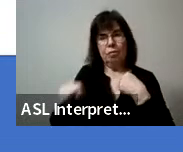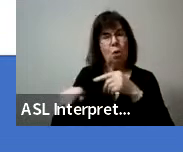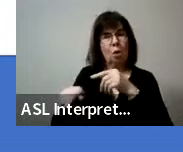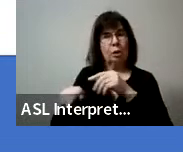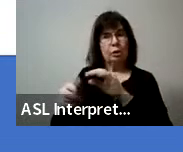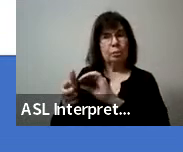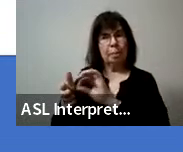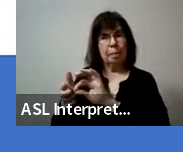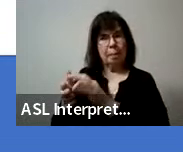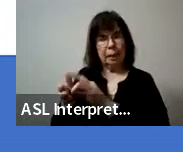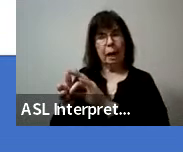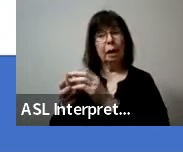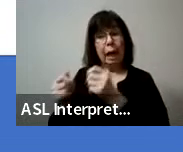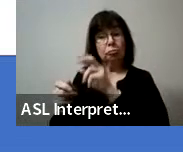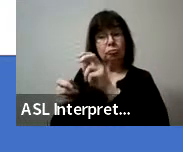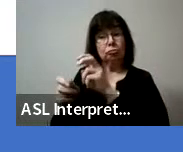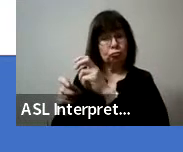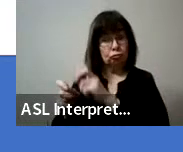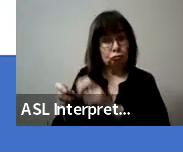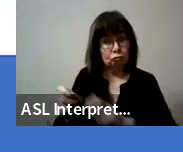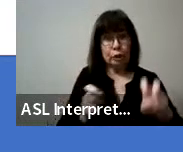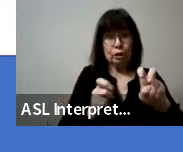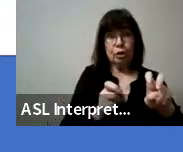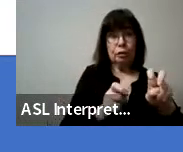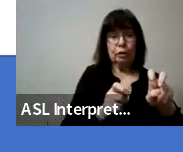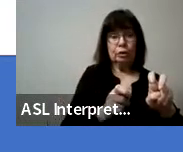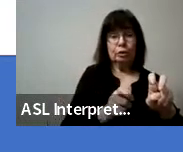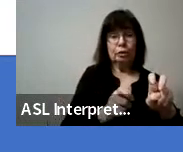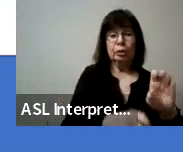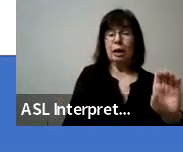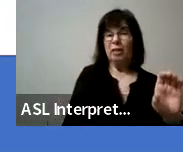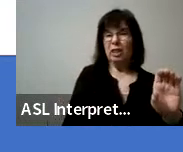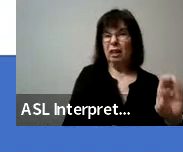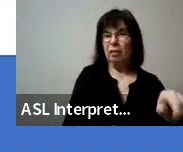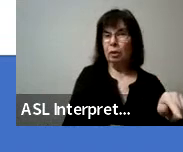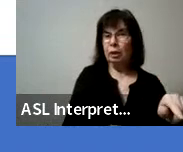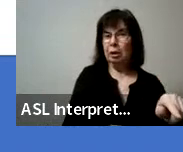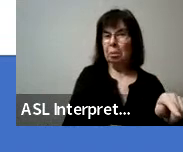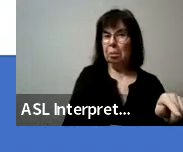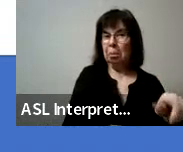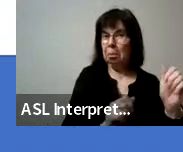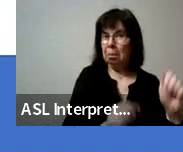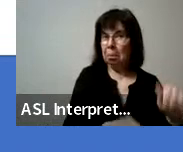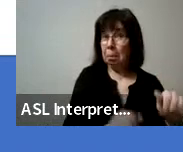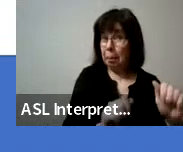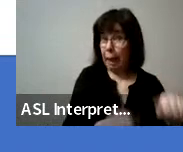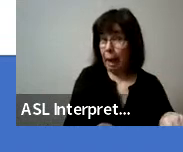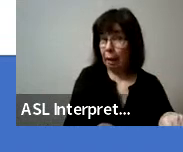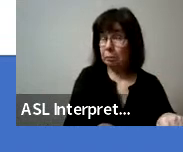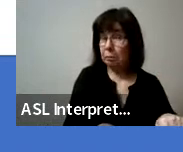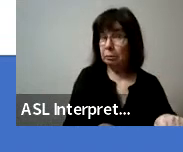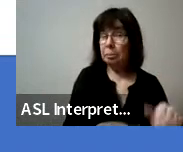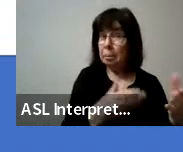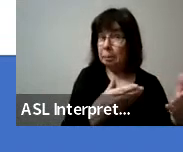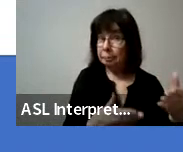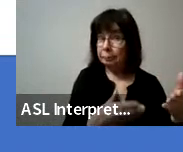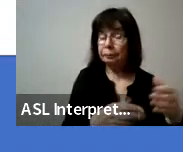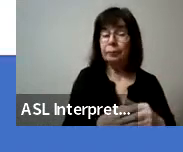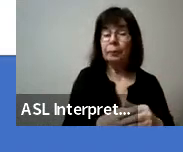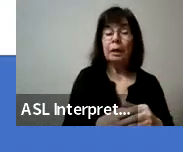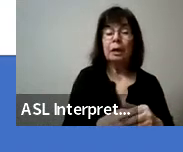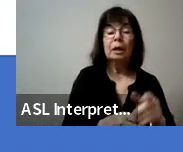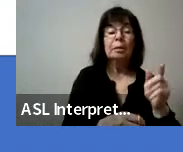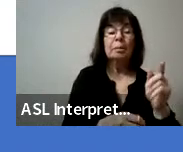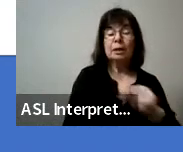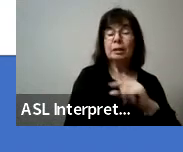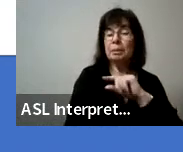over, but under Covered California. And so qualified individuals must be eligible or